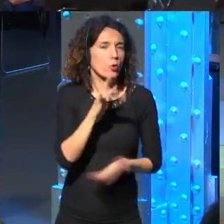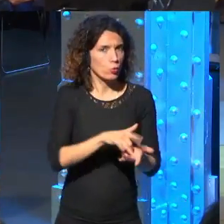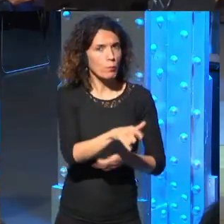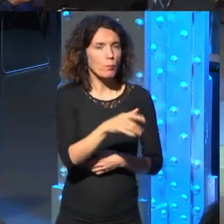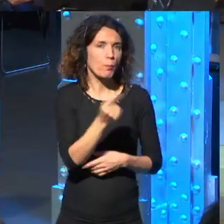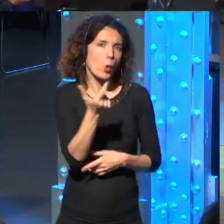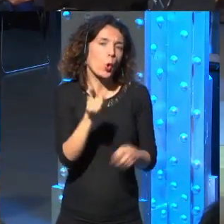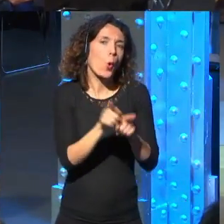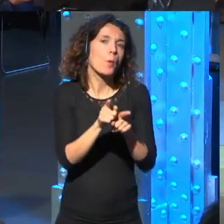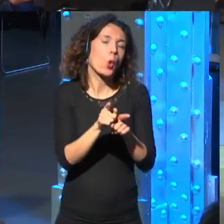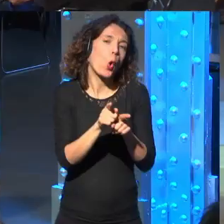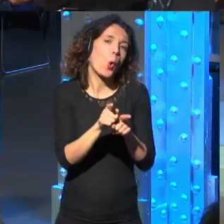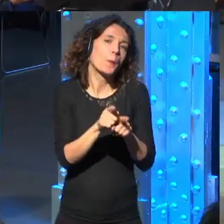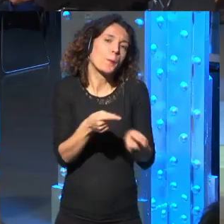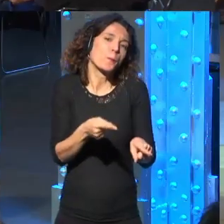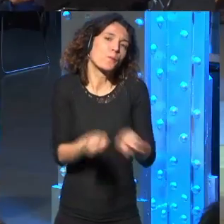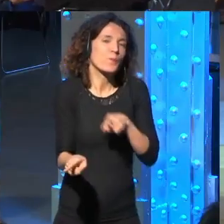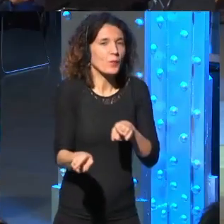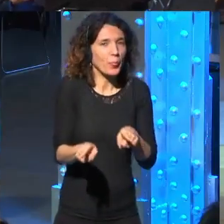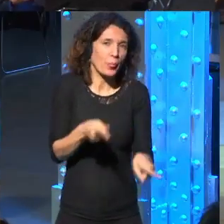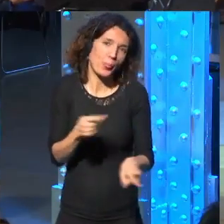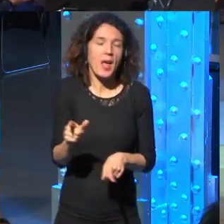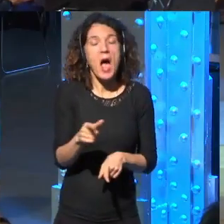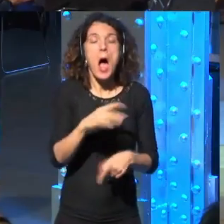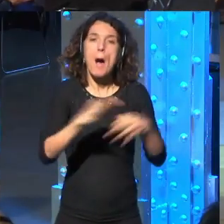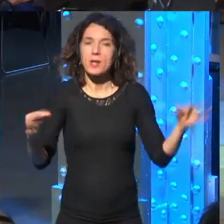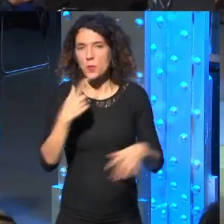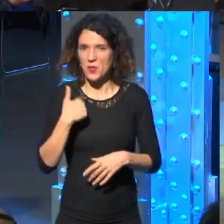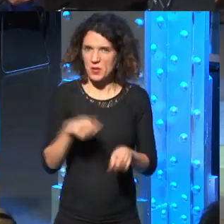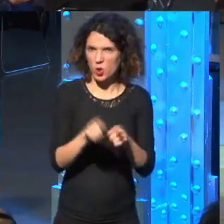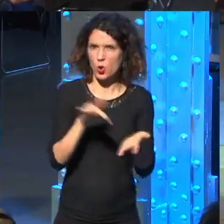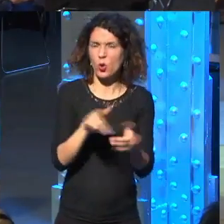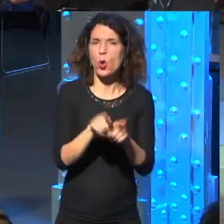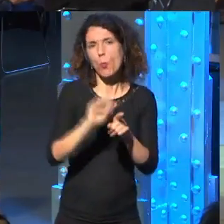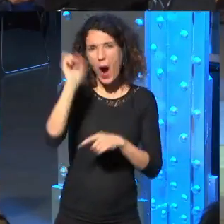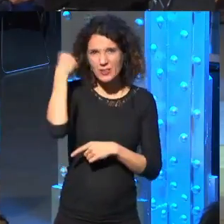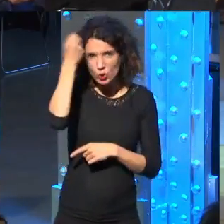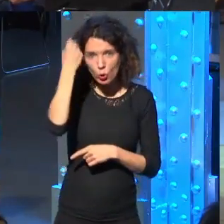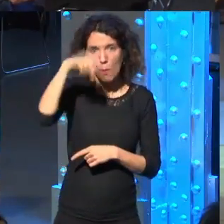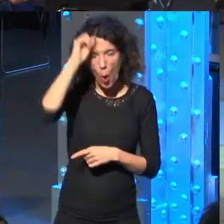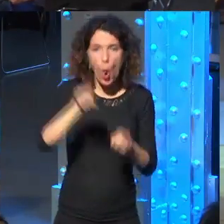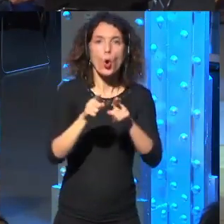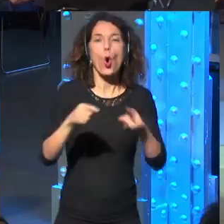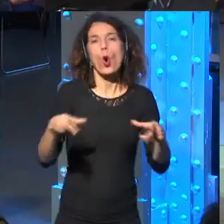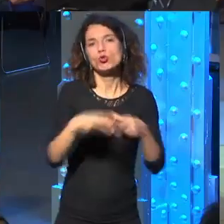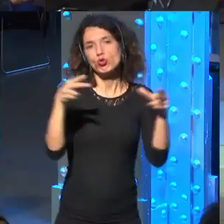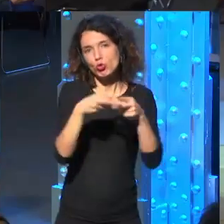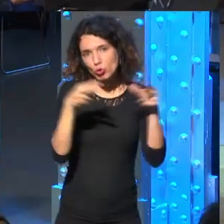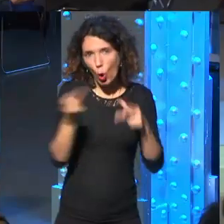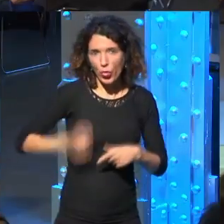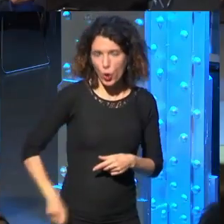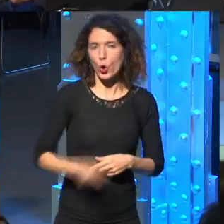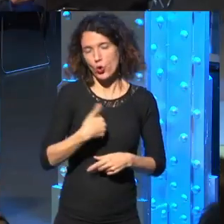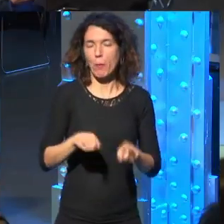Orhan, you are now getting an anthropologist and sociologist. What is this? And my answer, I'm getting angry to them too. Well, this